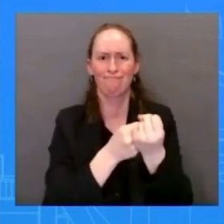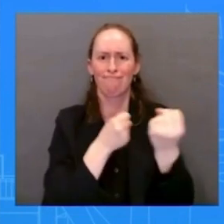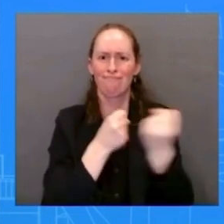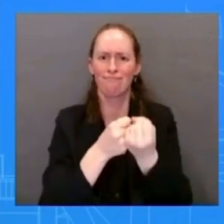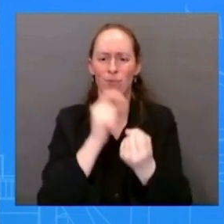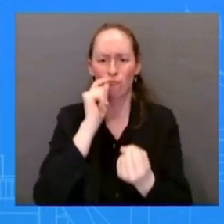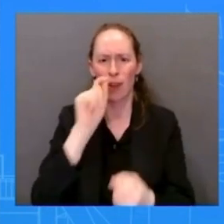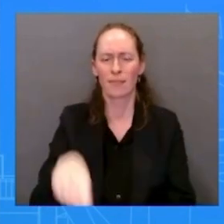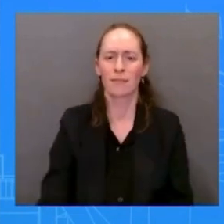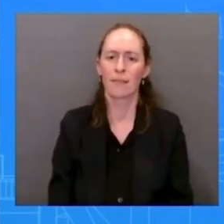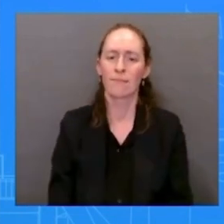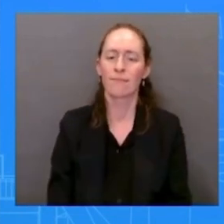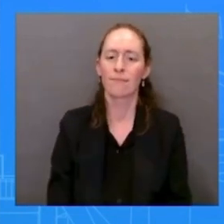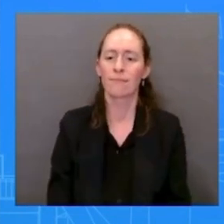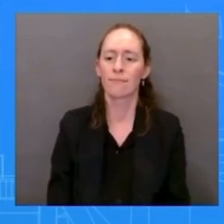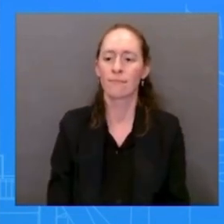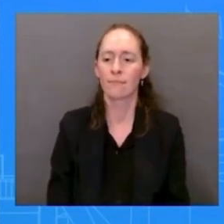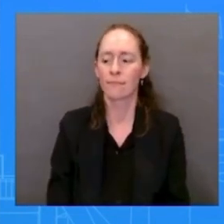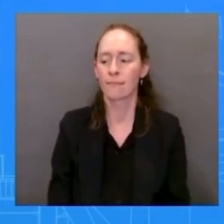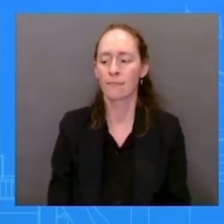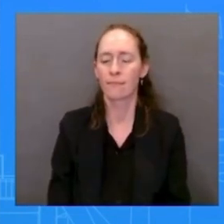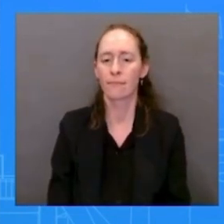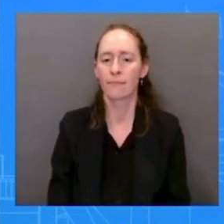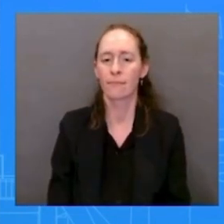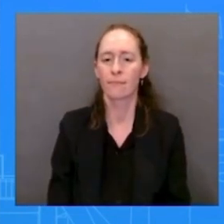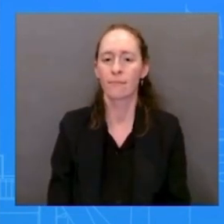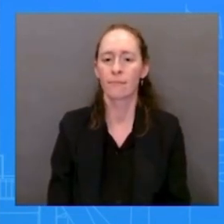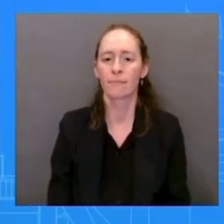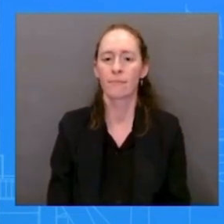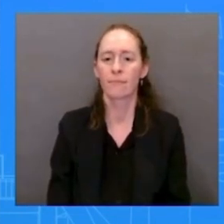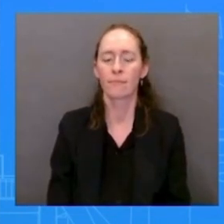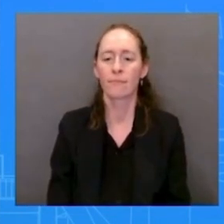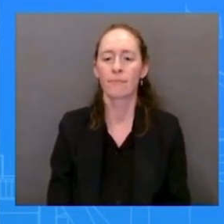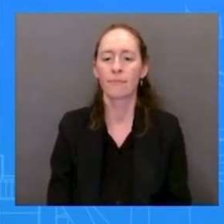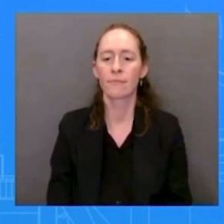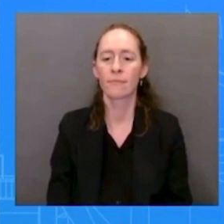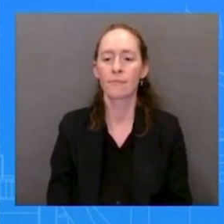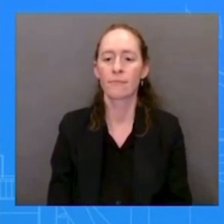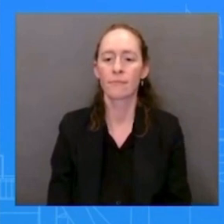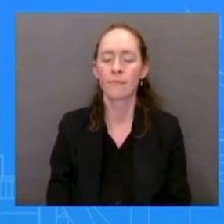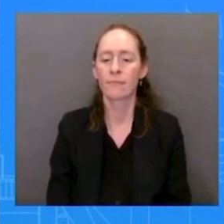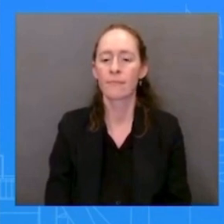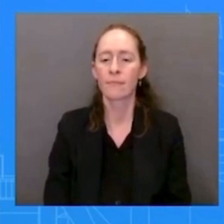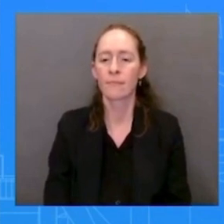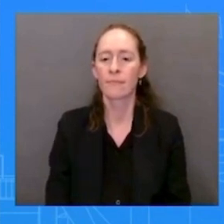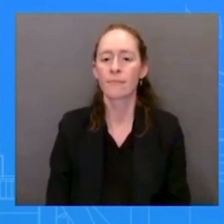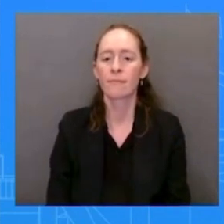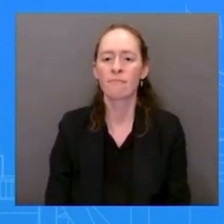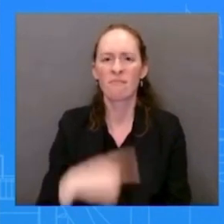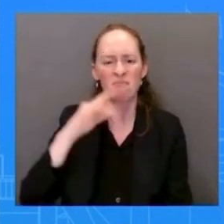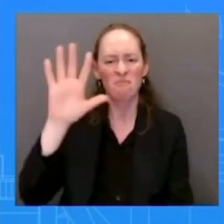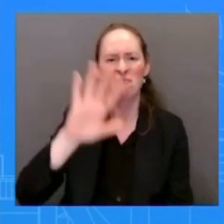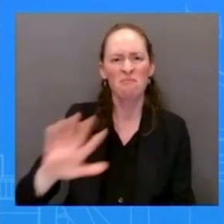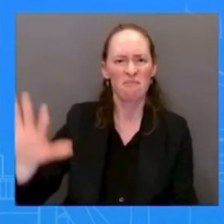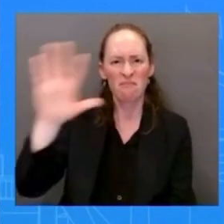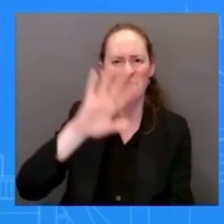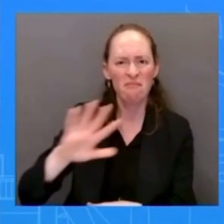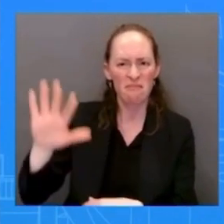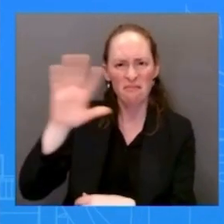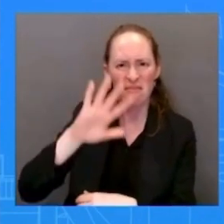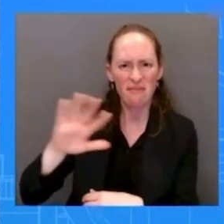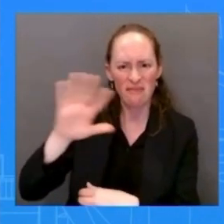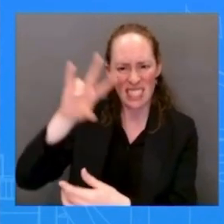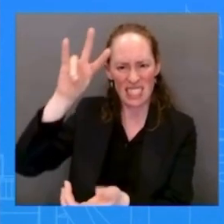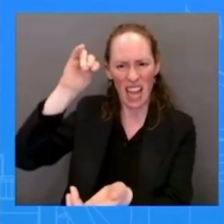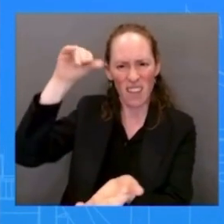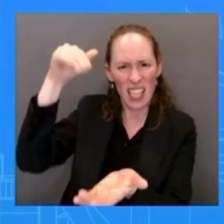China's been saying that there's 70,000 COVID deaths in just over a month, up from just a dozen reported earlier this month. Does the U.S.